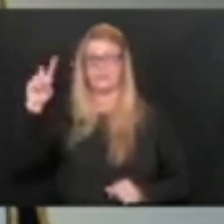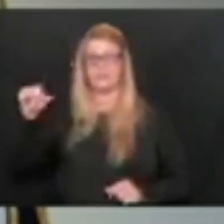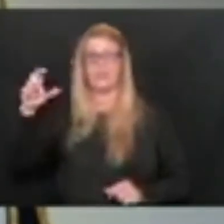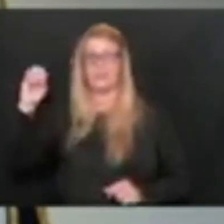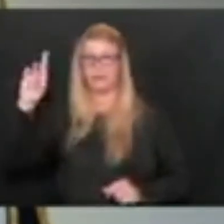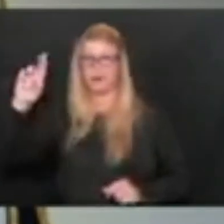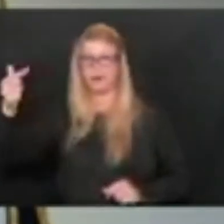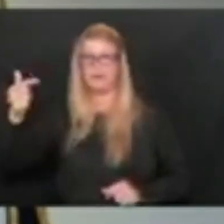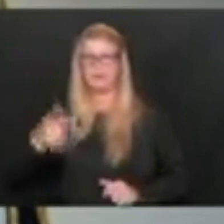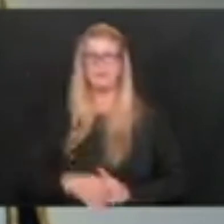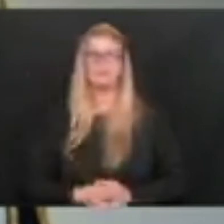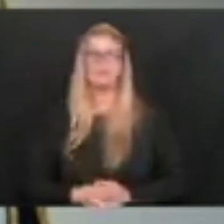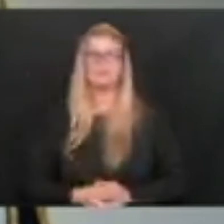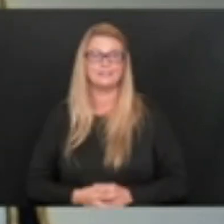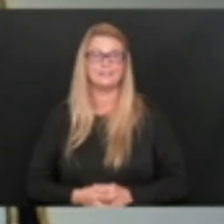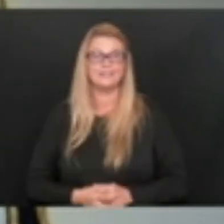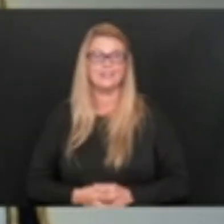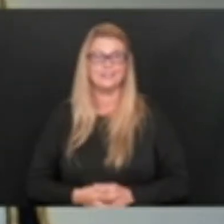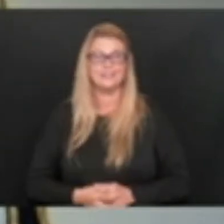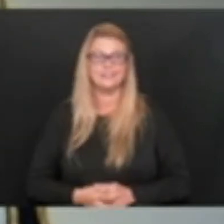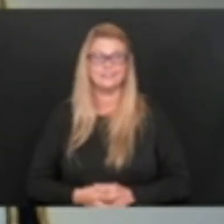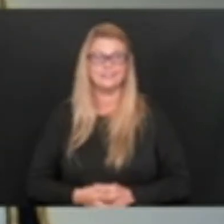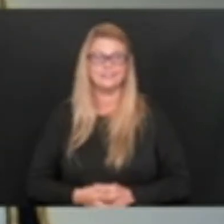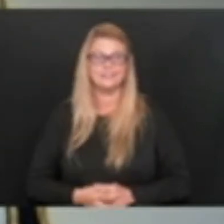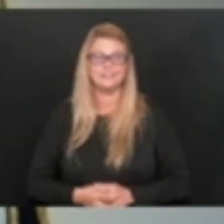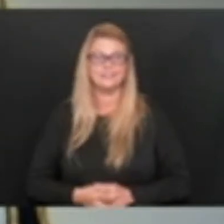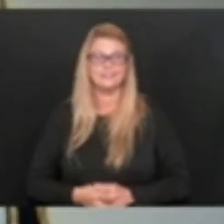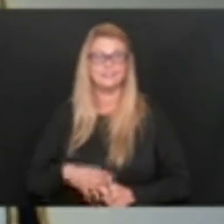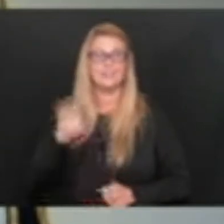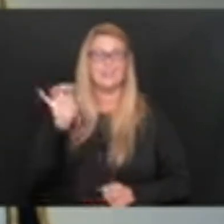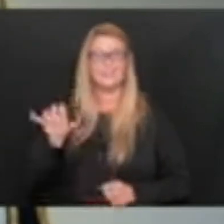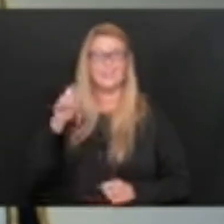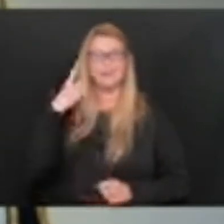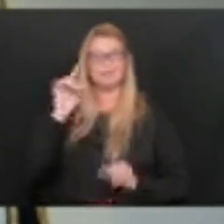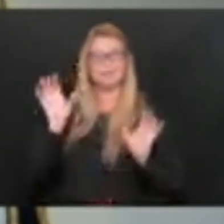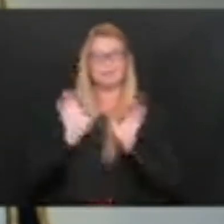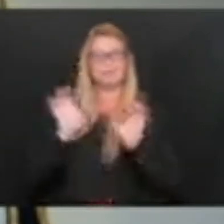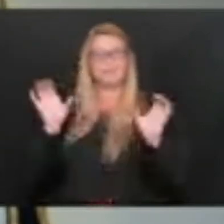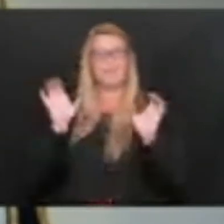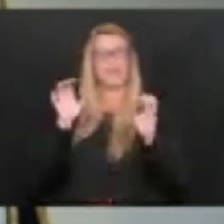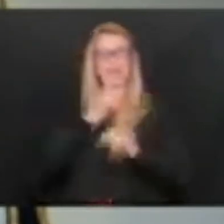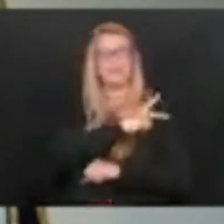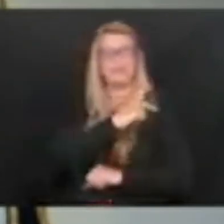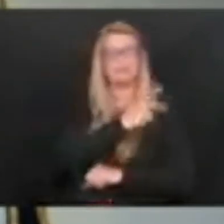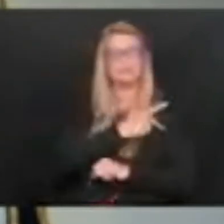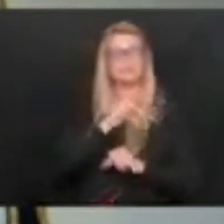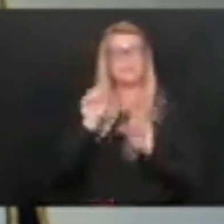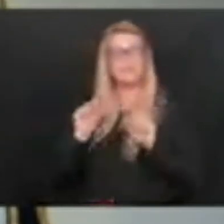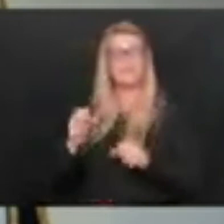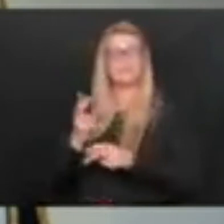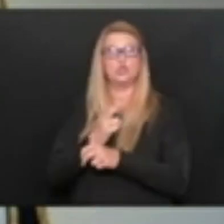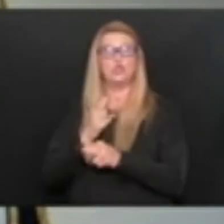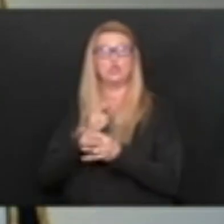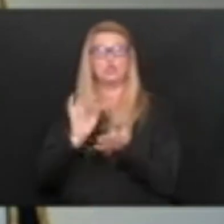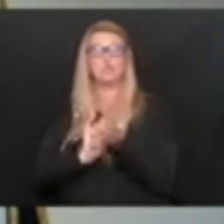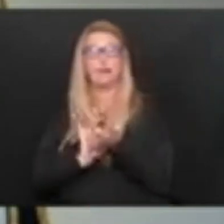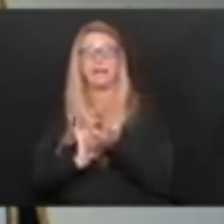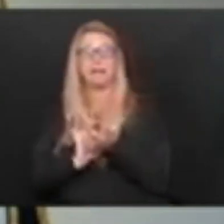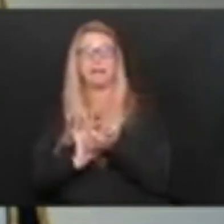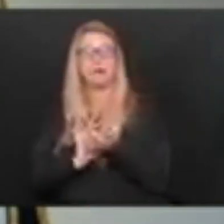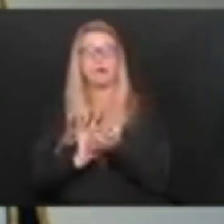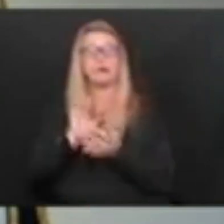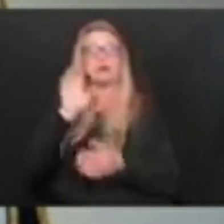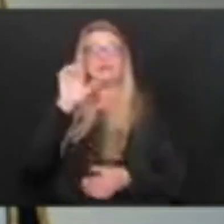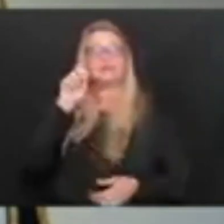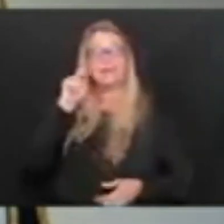www.medcanwv.org. A list of physicians registered to certify patients as eligible for use of medical cannabis is also available on the